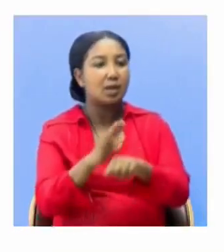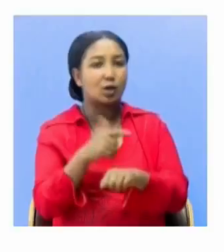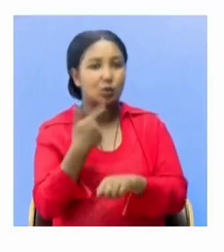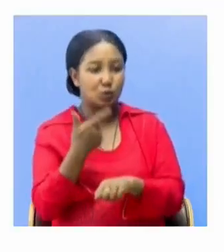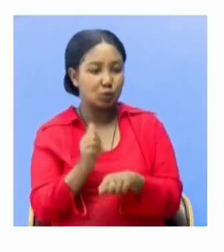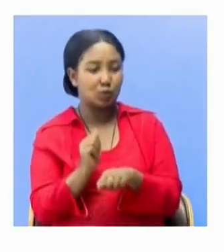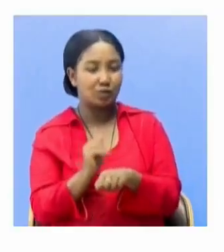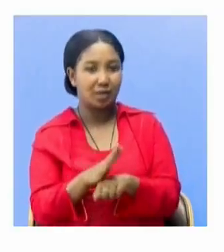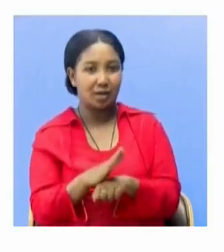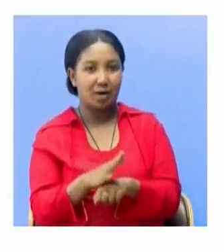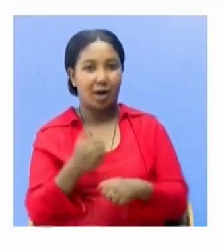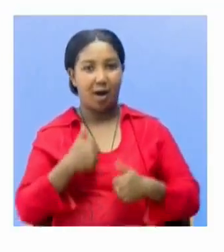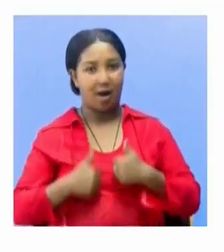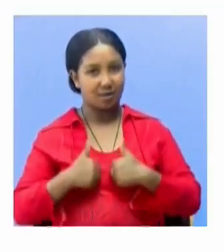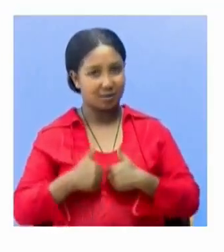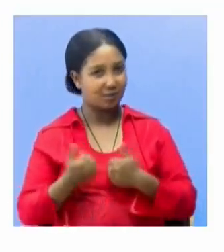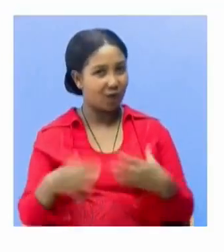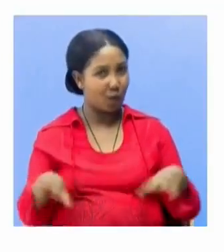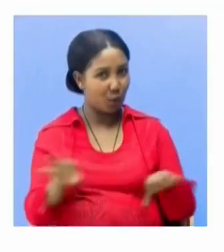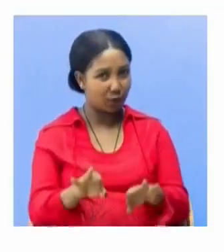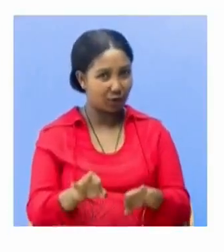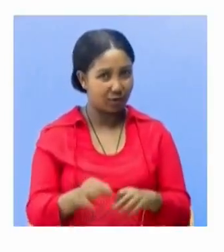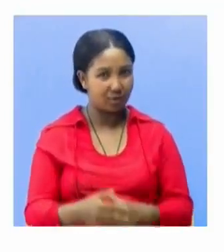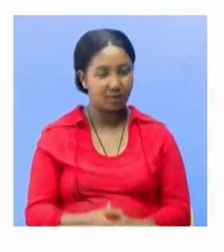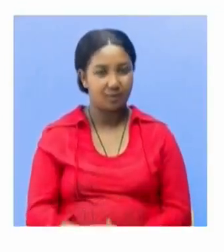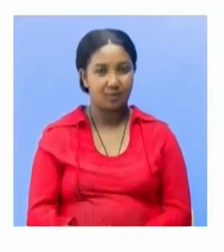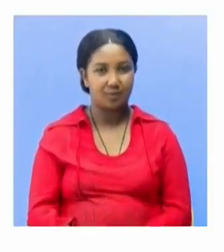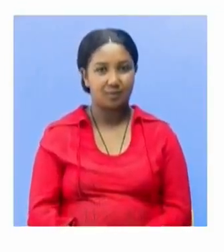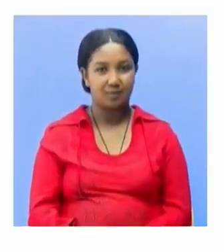Vendors address, very important.